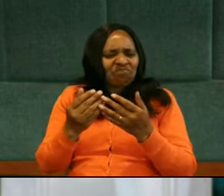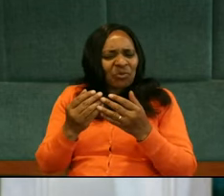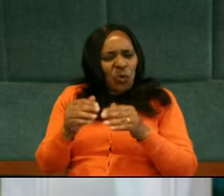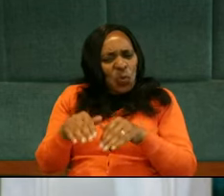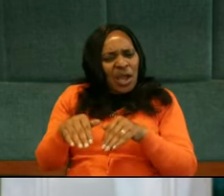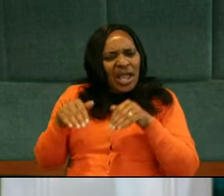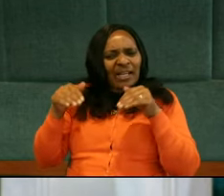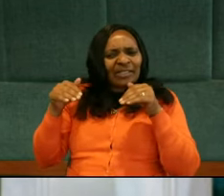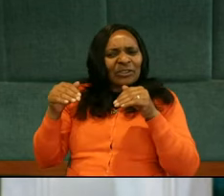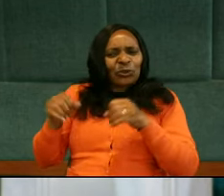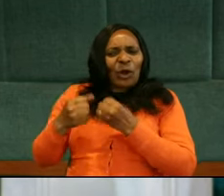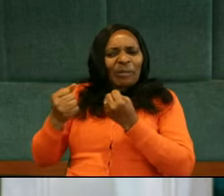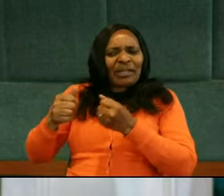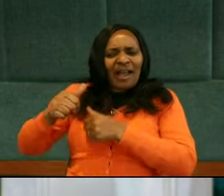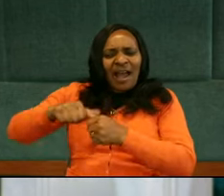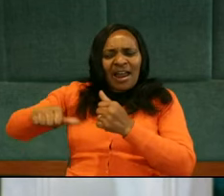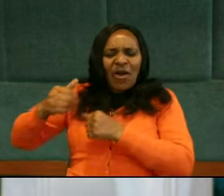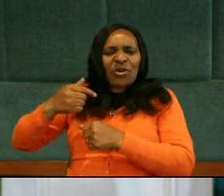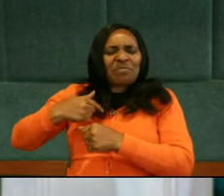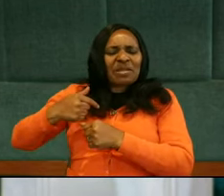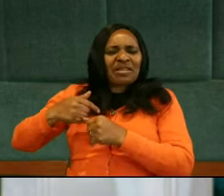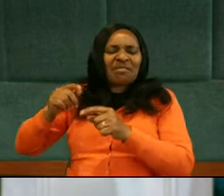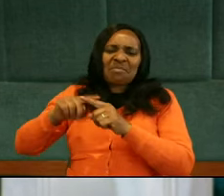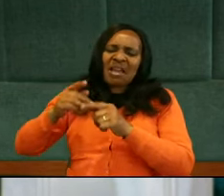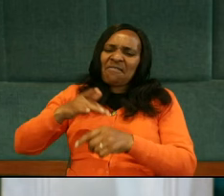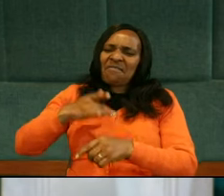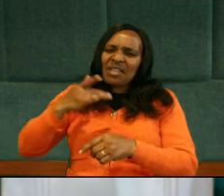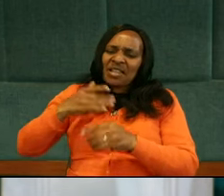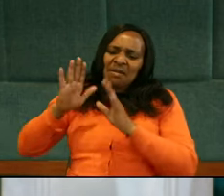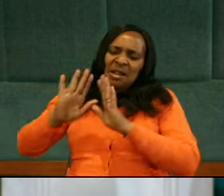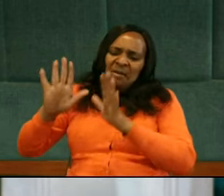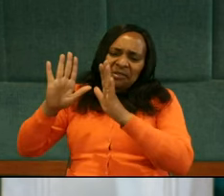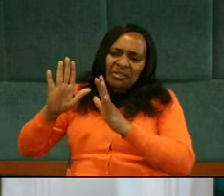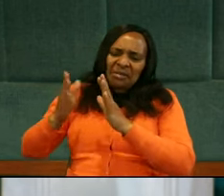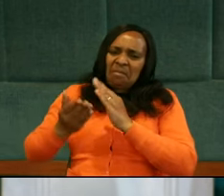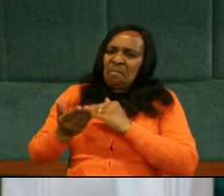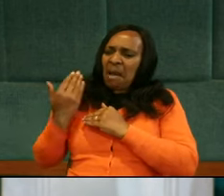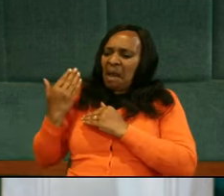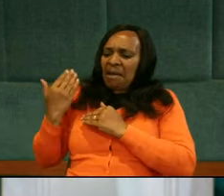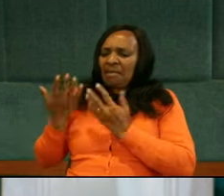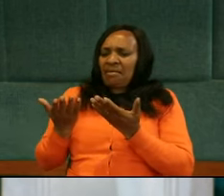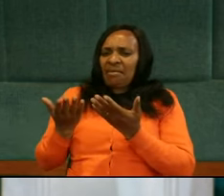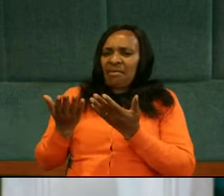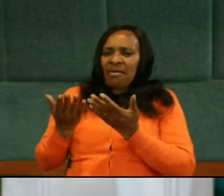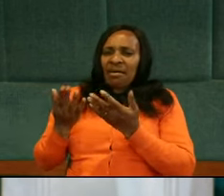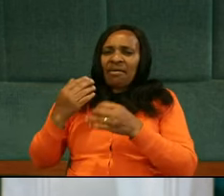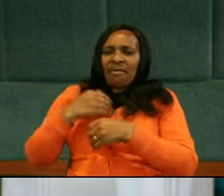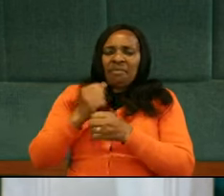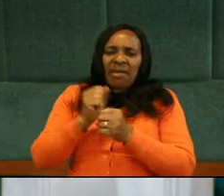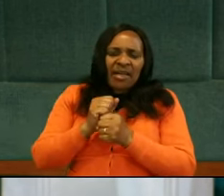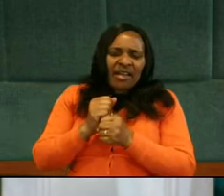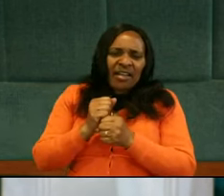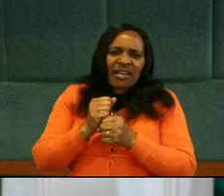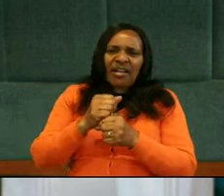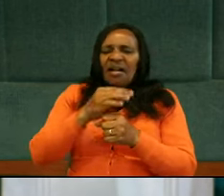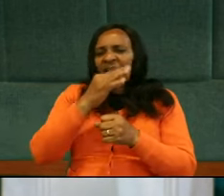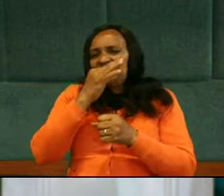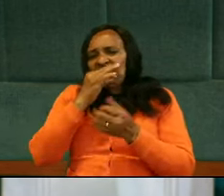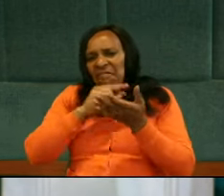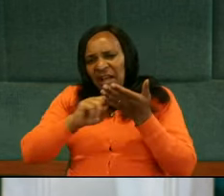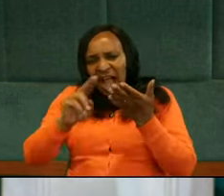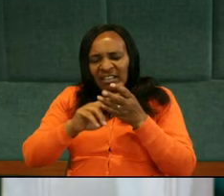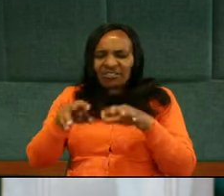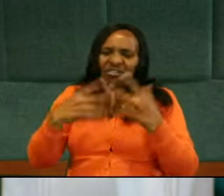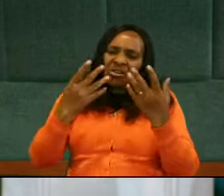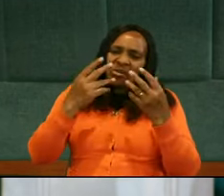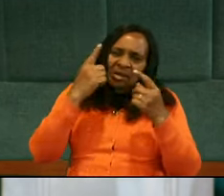happening to everyone around me, and I'm feeling like I'm left behind. Mm-hmm. So I make a fuss or cry or